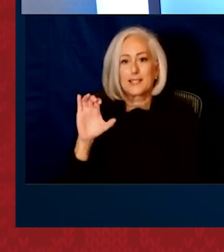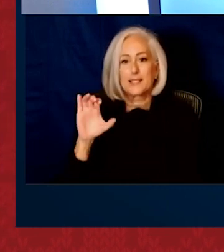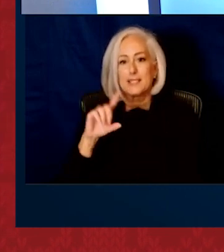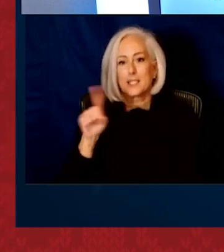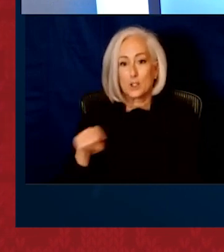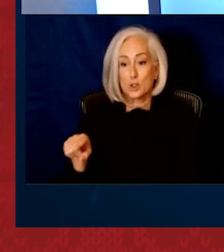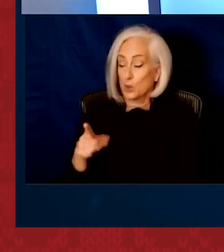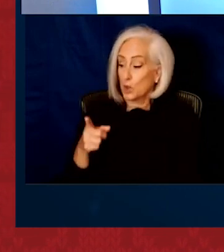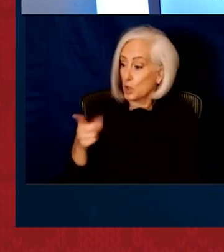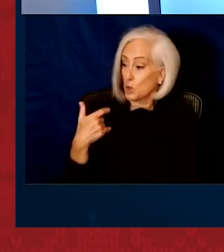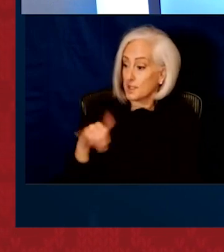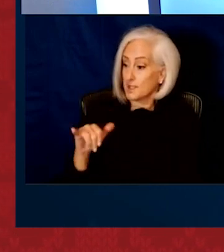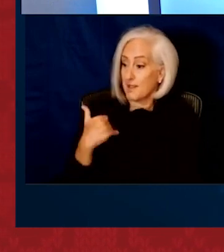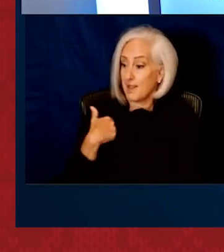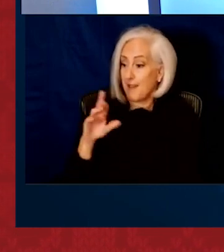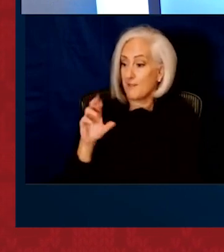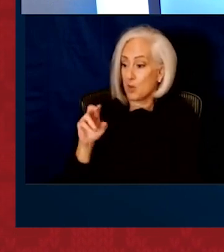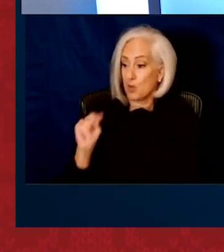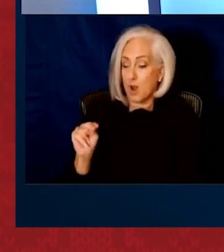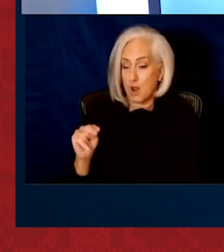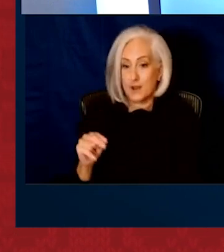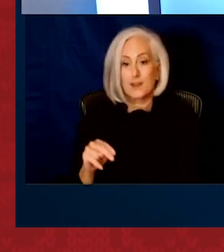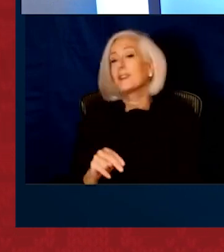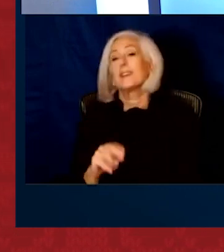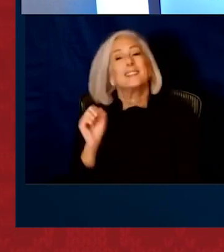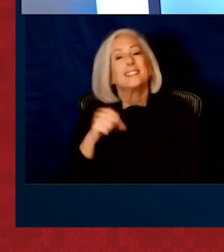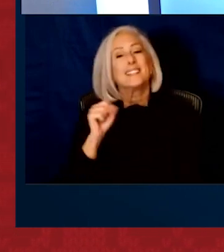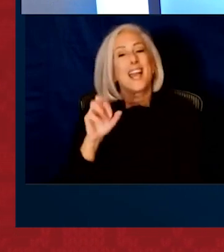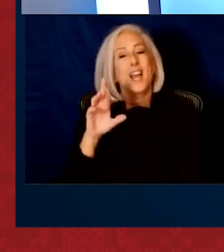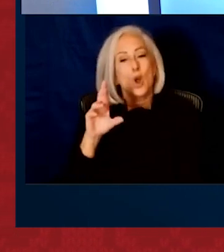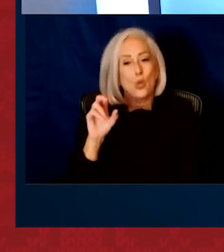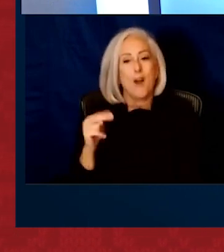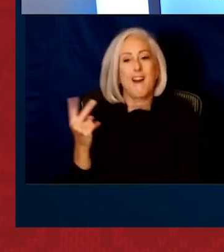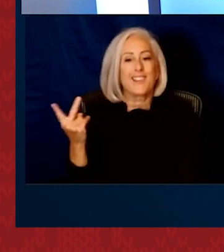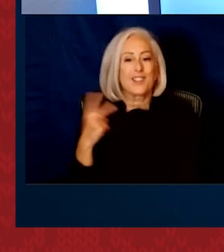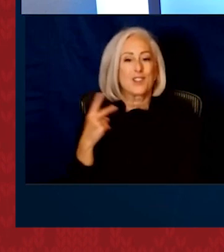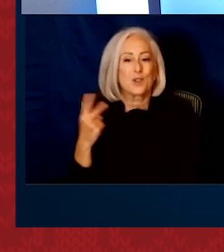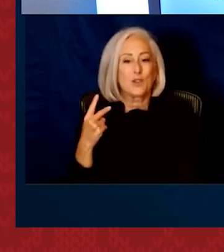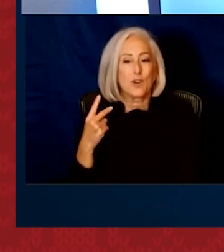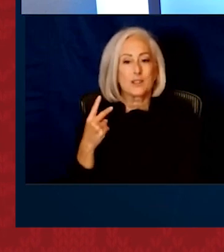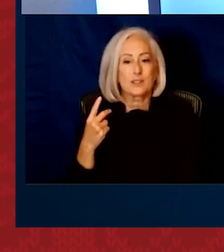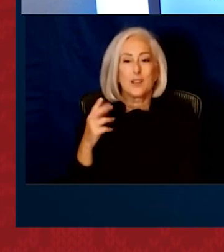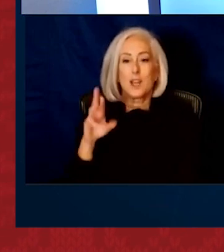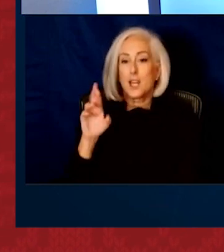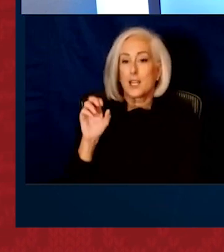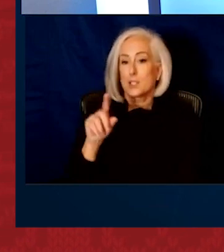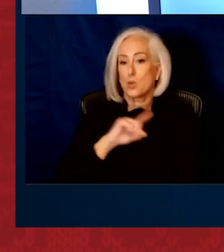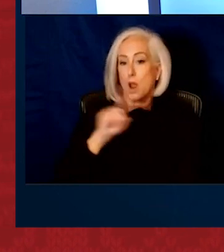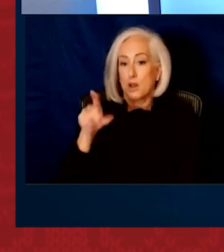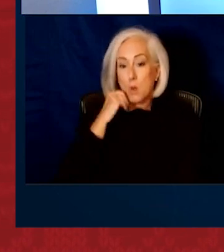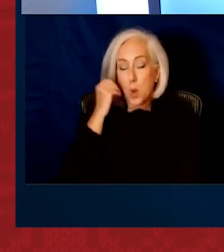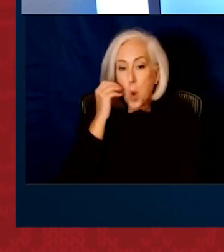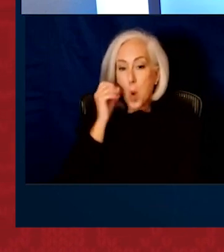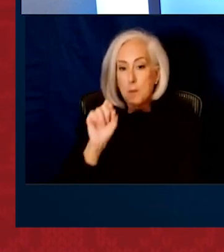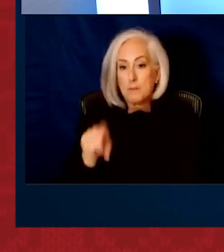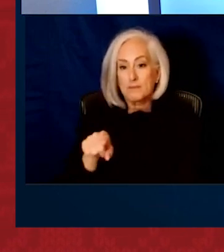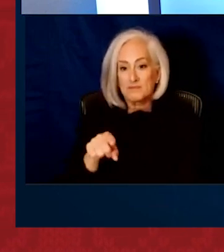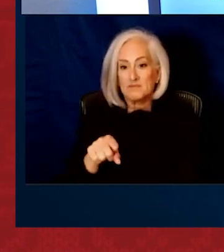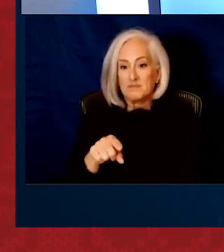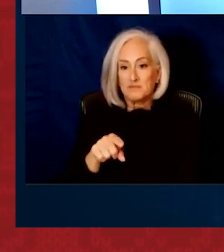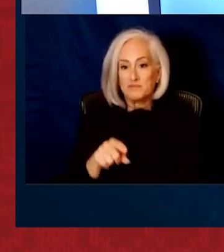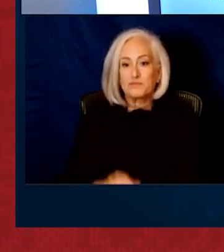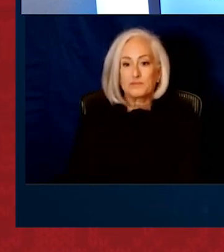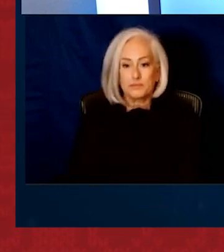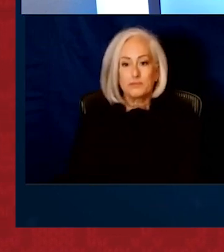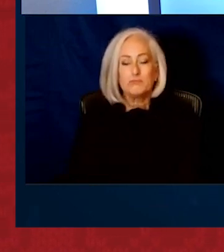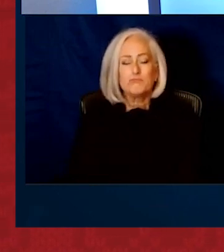Alexis? Ron. You and Ron Ron have gotten pretty bonding. acquainted. Is Ron going home with you? I know. He's been giving, I'd have to